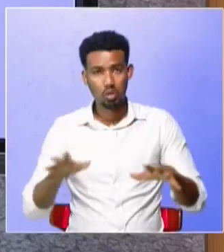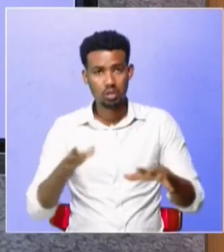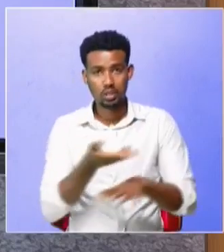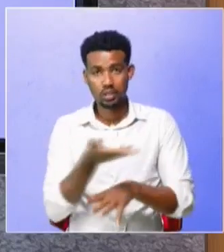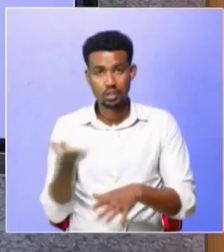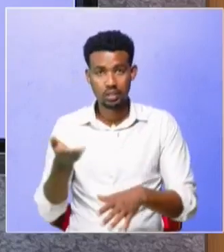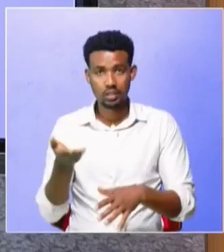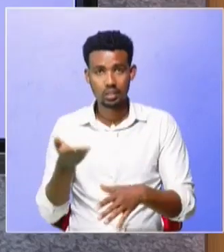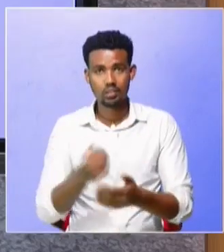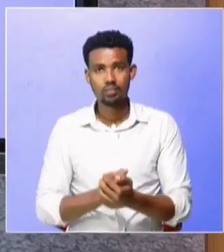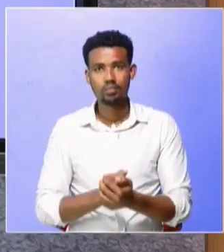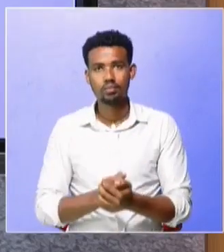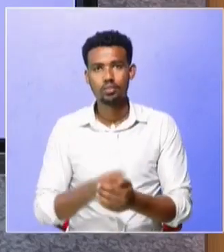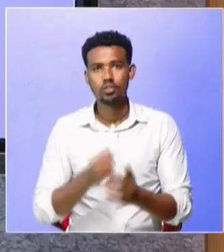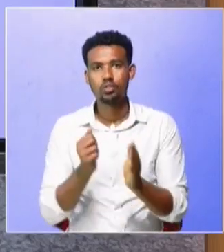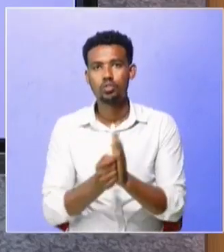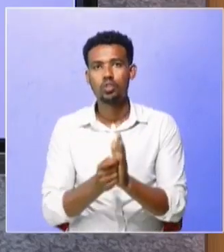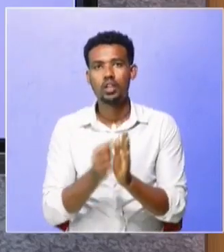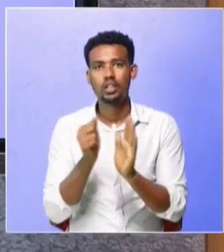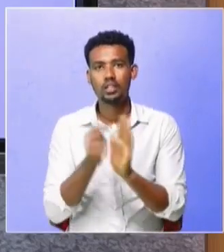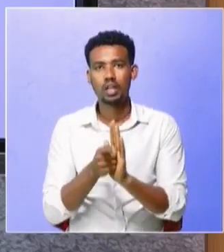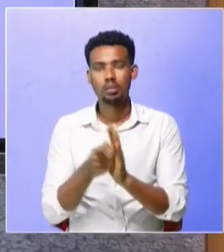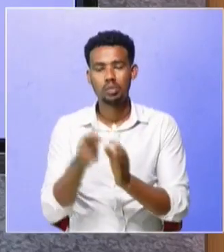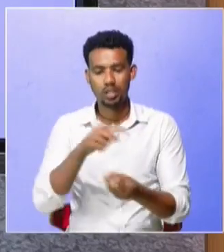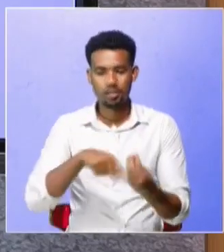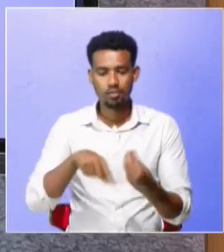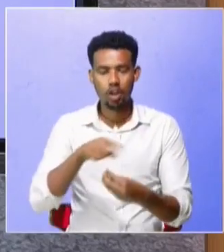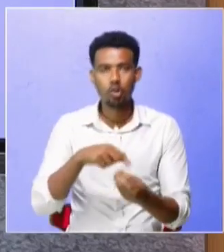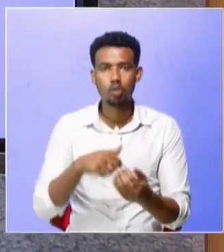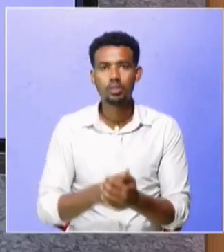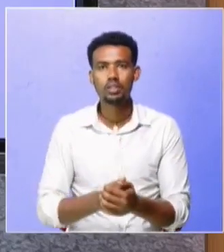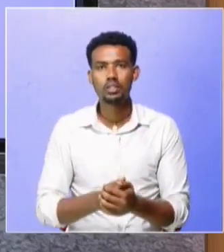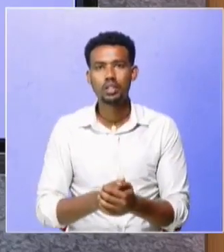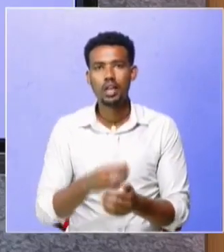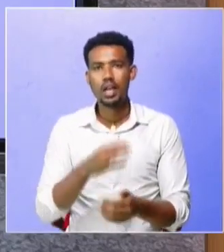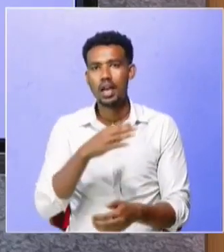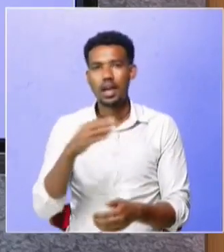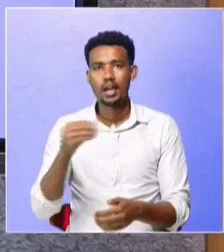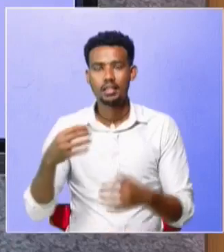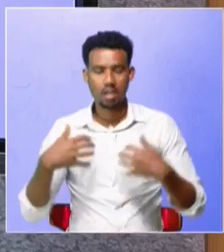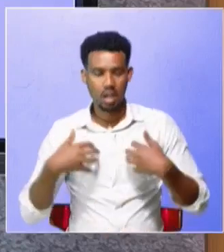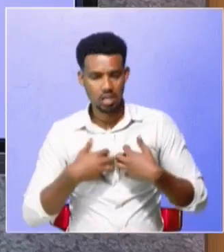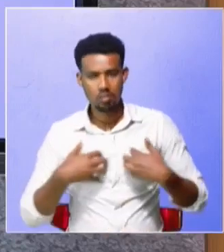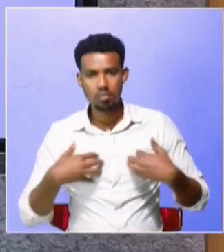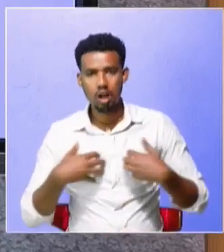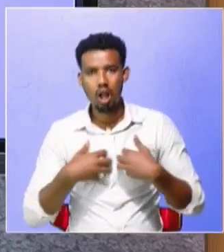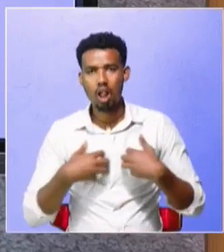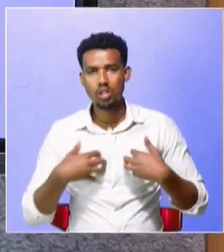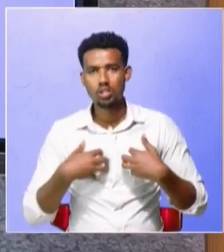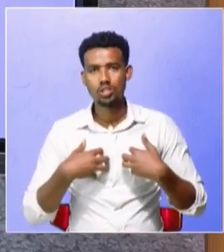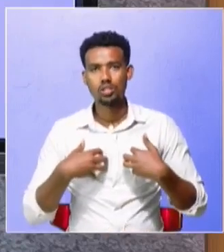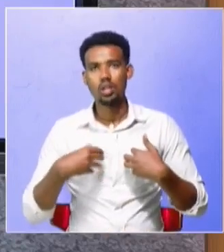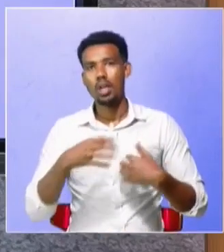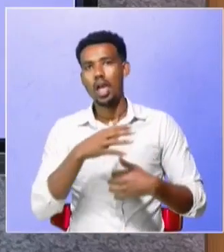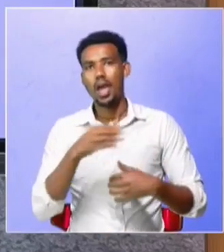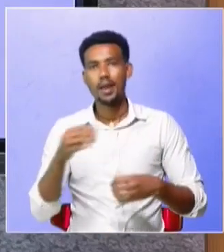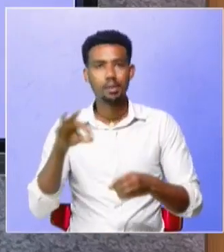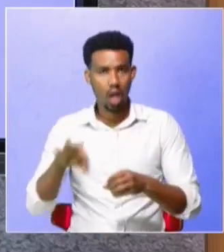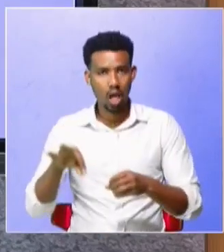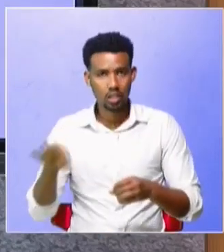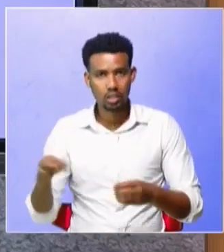a harm comes to the environment and animals and plants